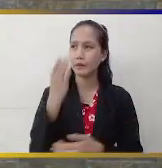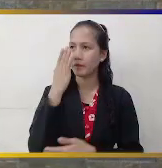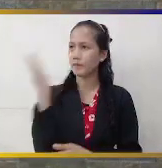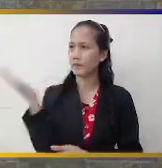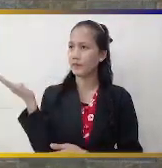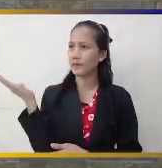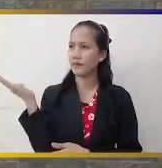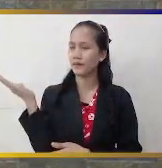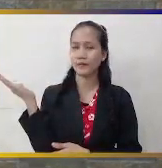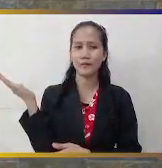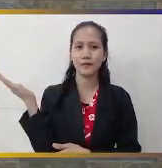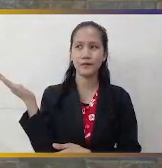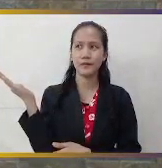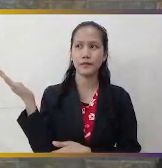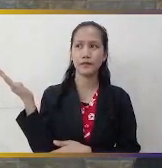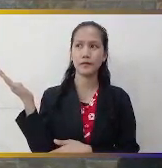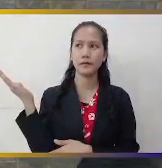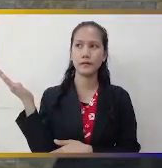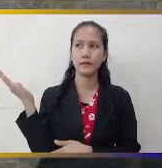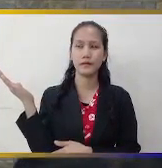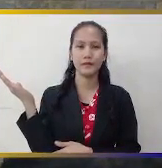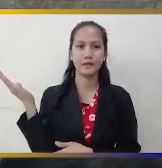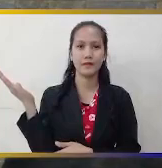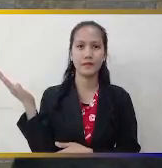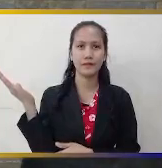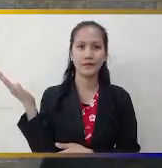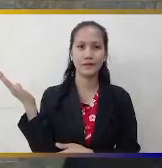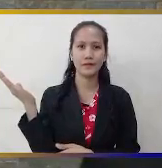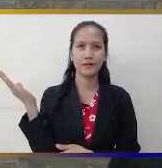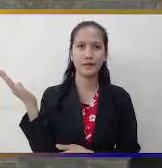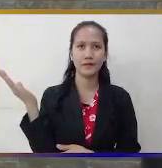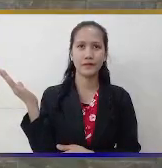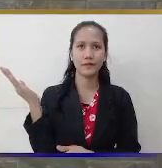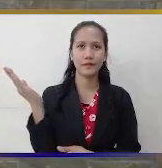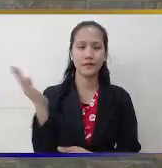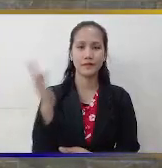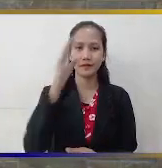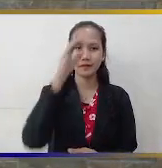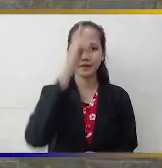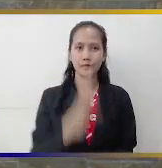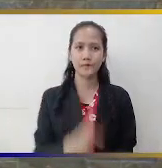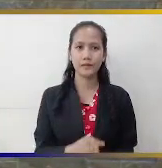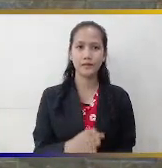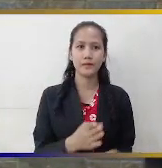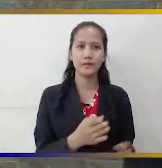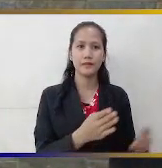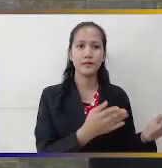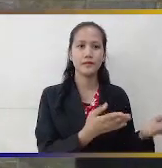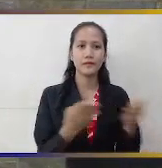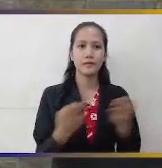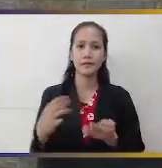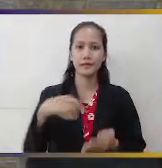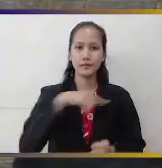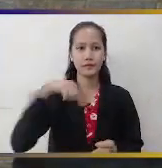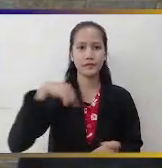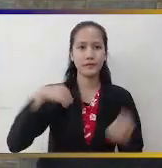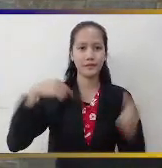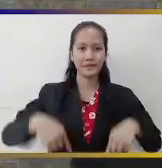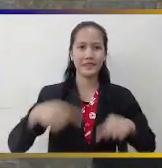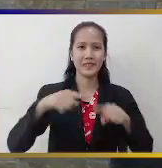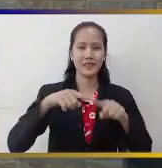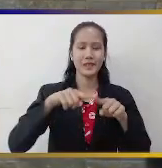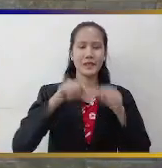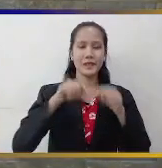little? No. God is here to bless you. Amen. You're a part of a great